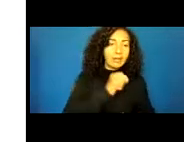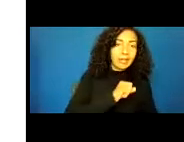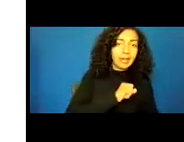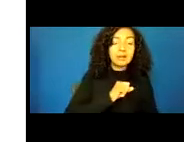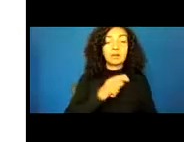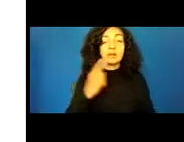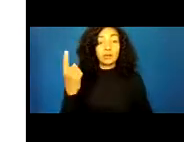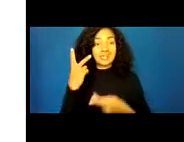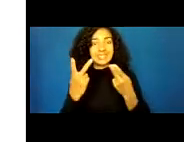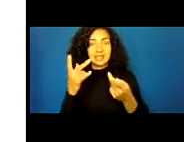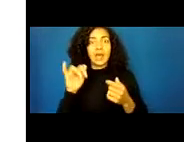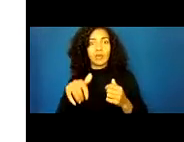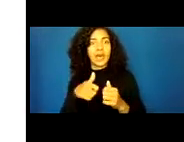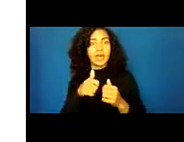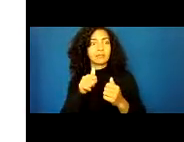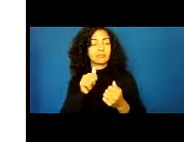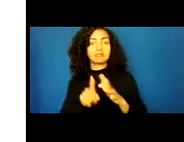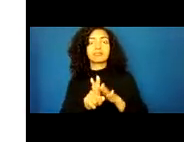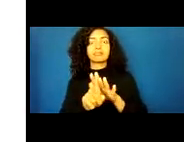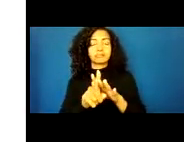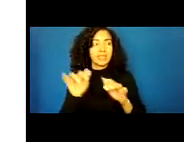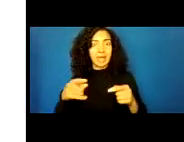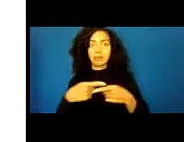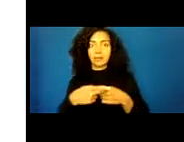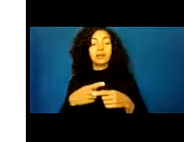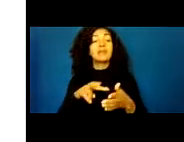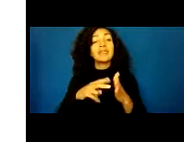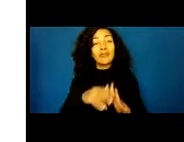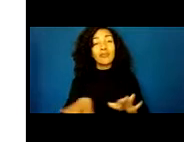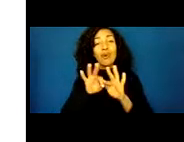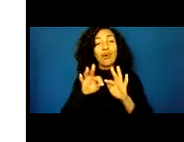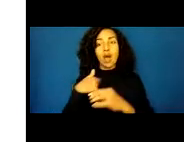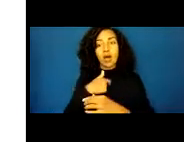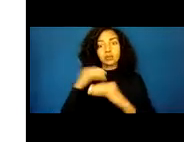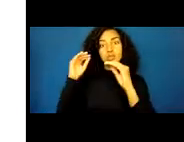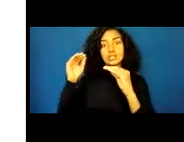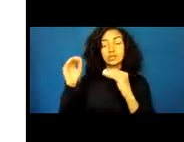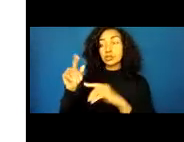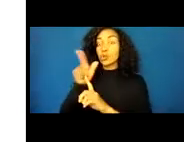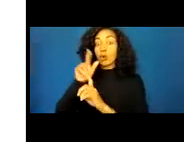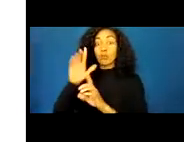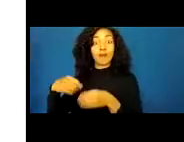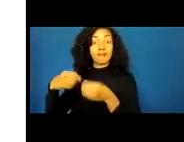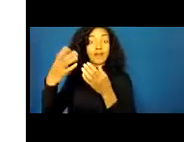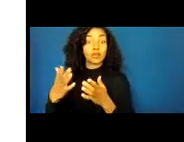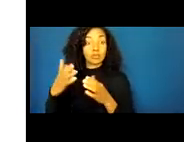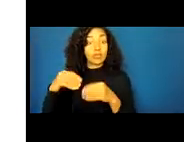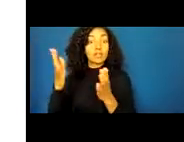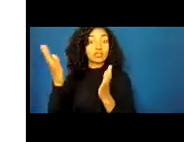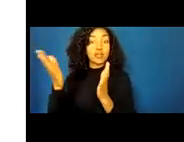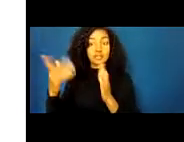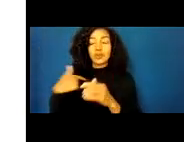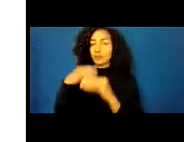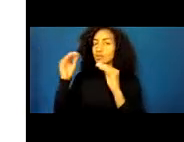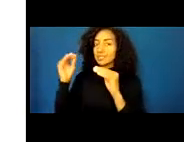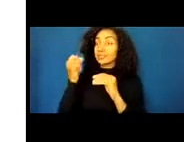of how we address that. So we need to teach our providers that we do that as a sign of respect.